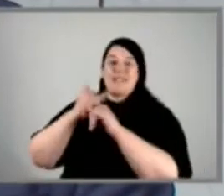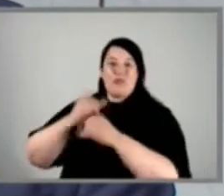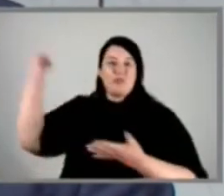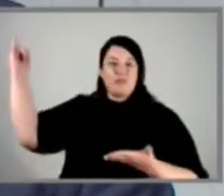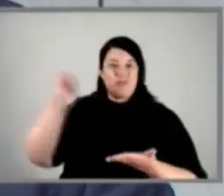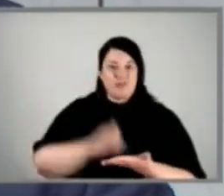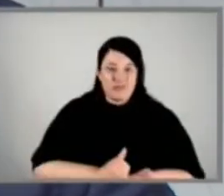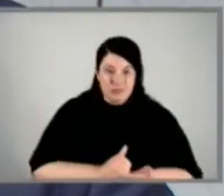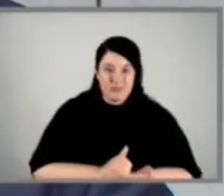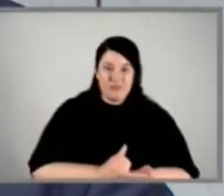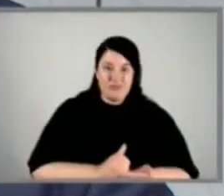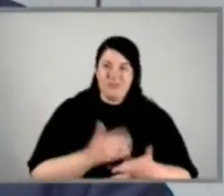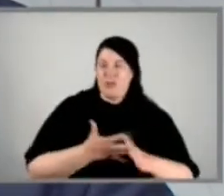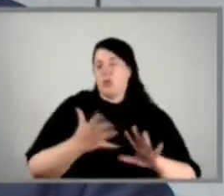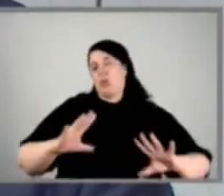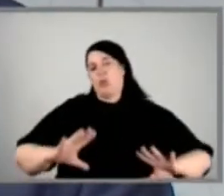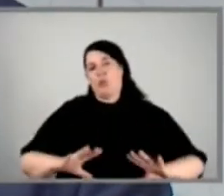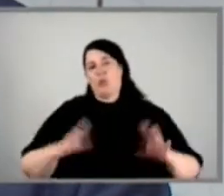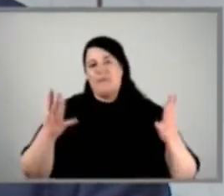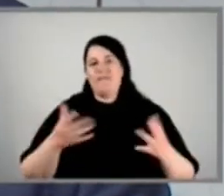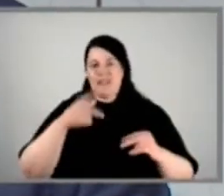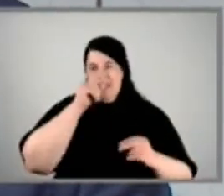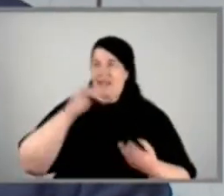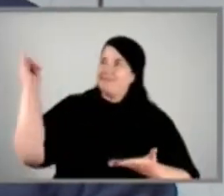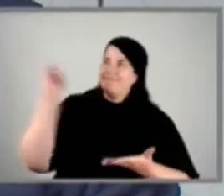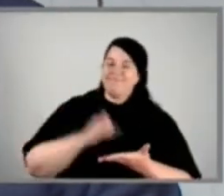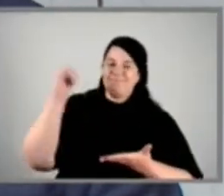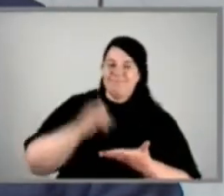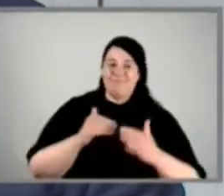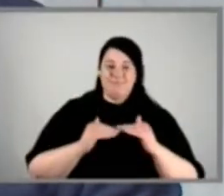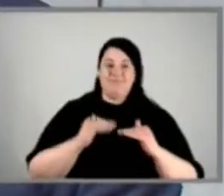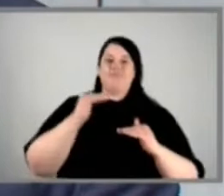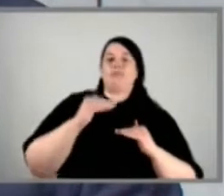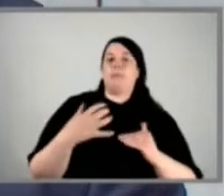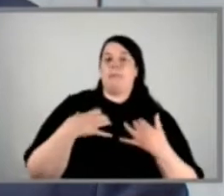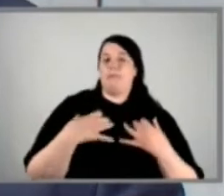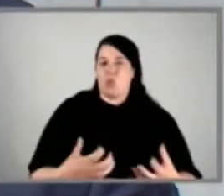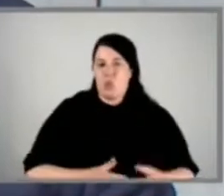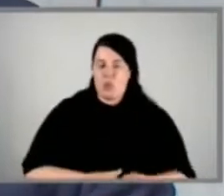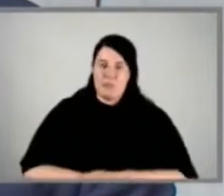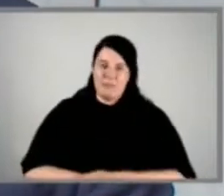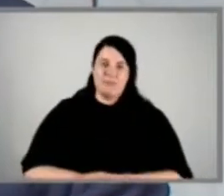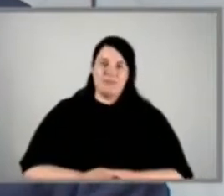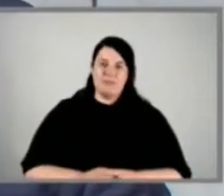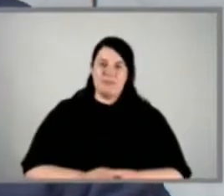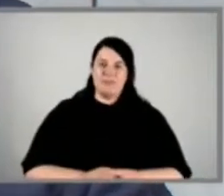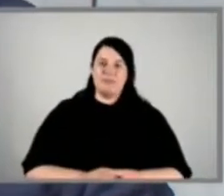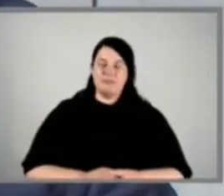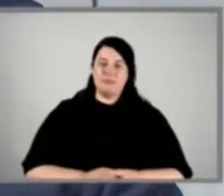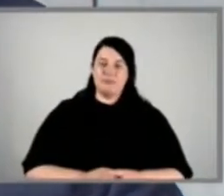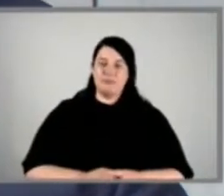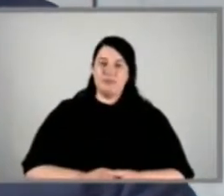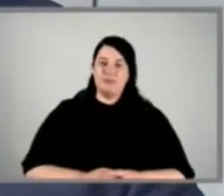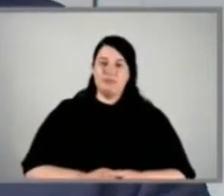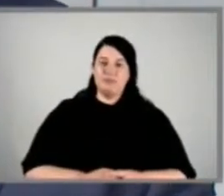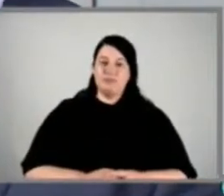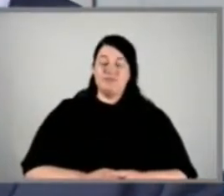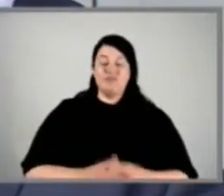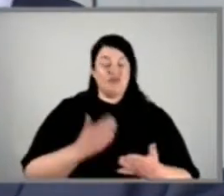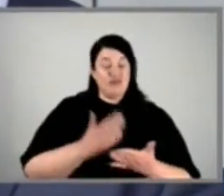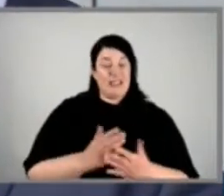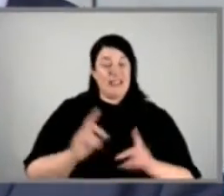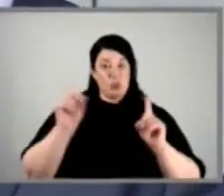officer or health worker to be able to support that capacity. So as Australia opens, we will get more. All we said today is right now, as